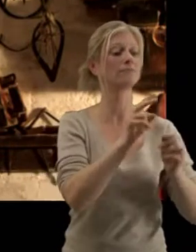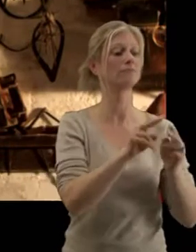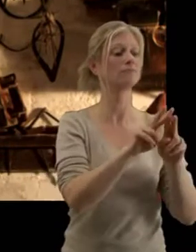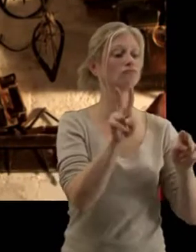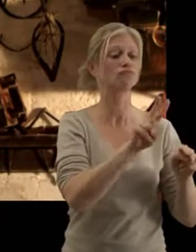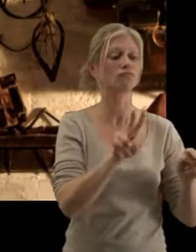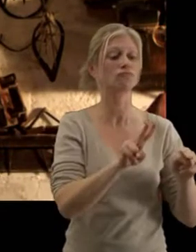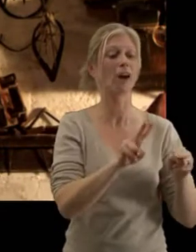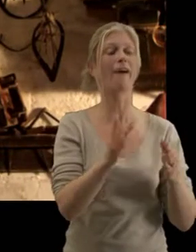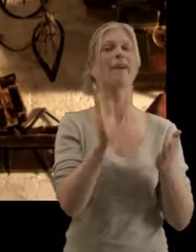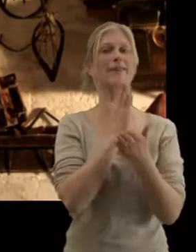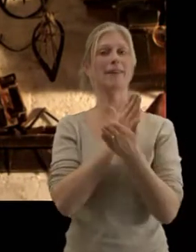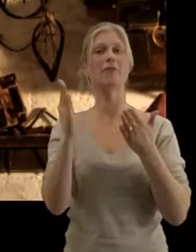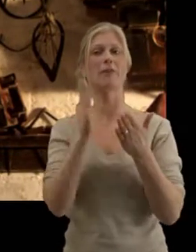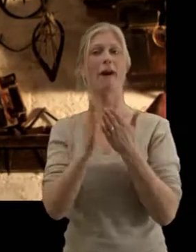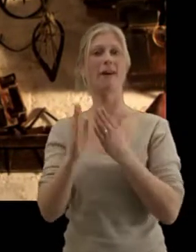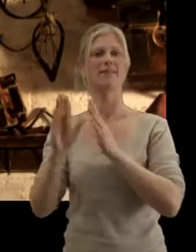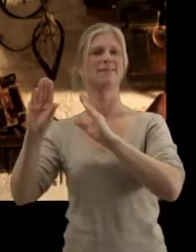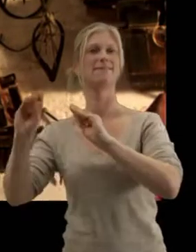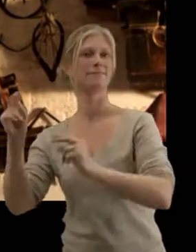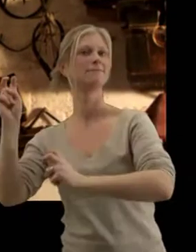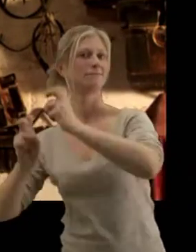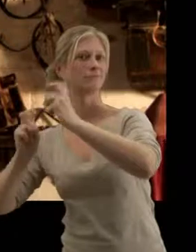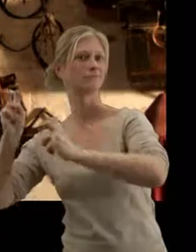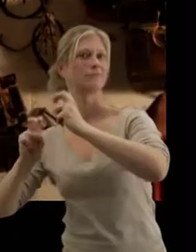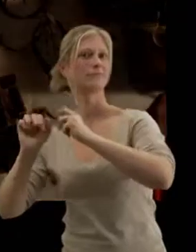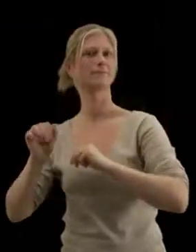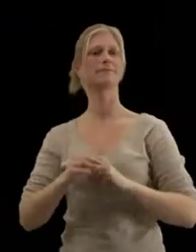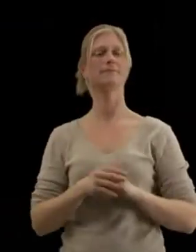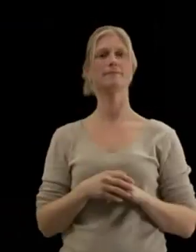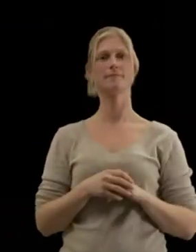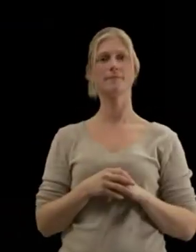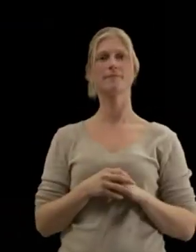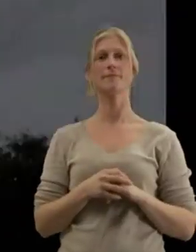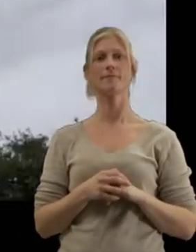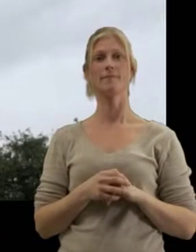look back and verify yes or no.